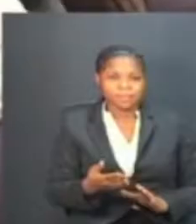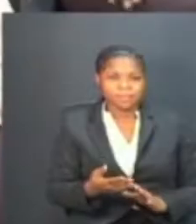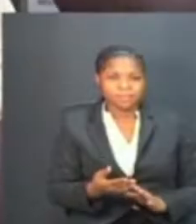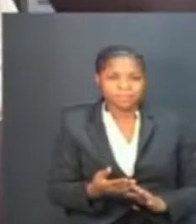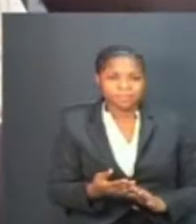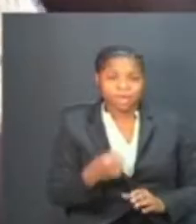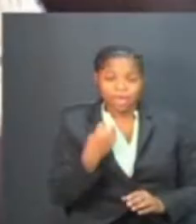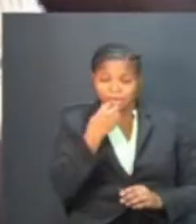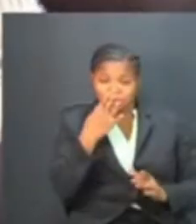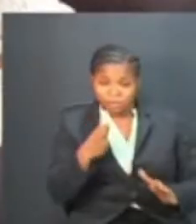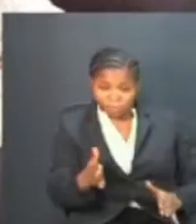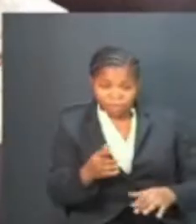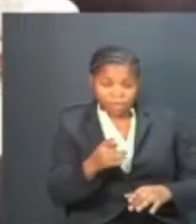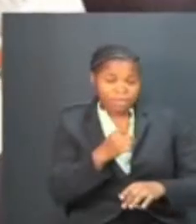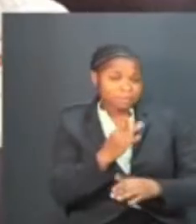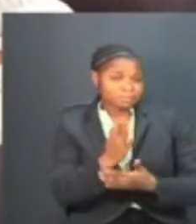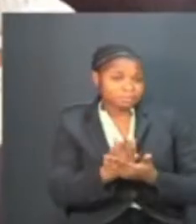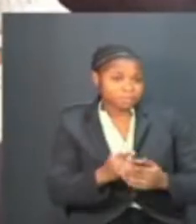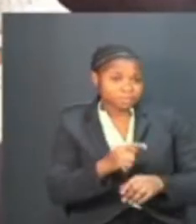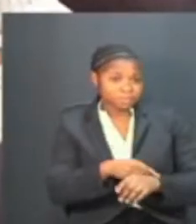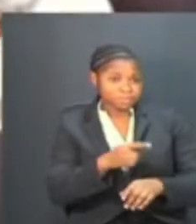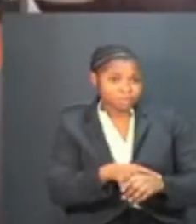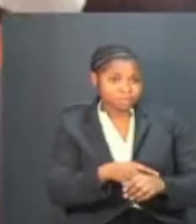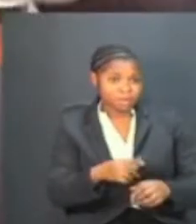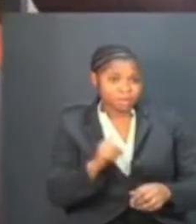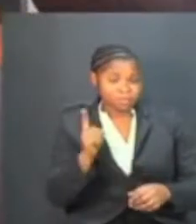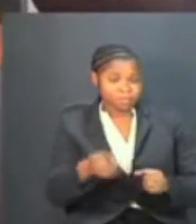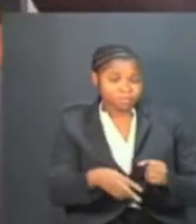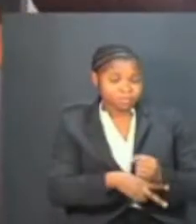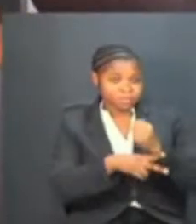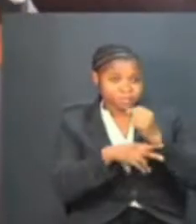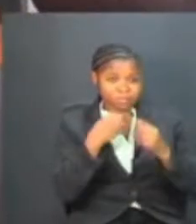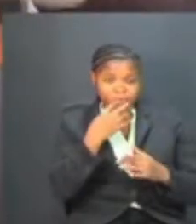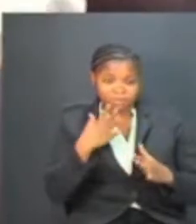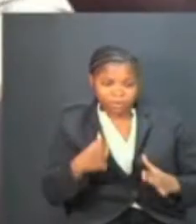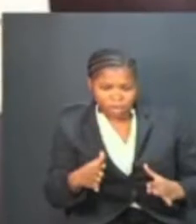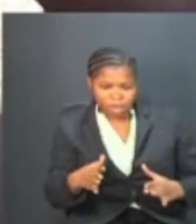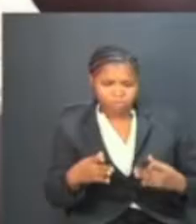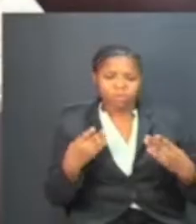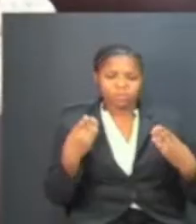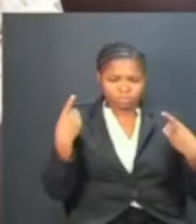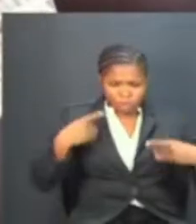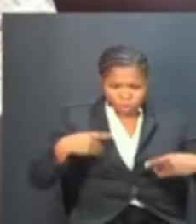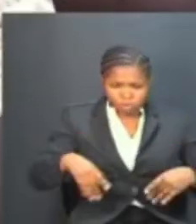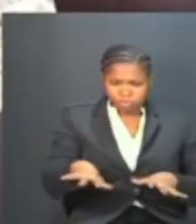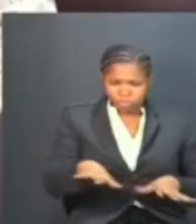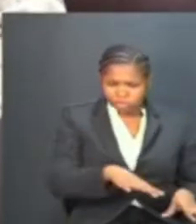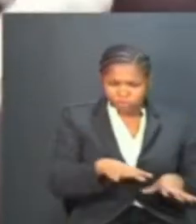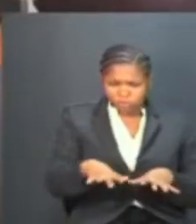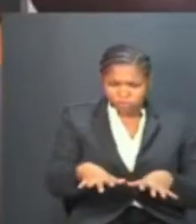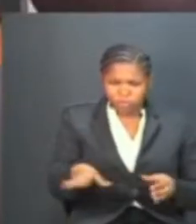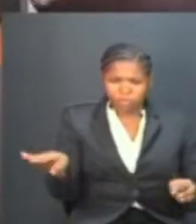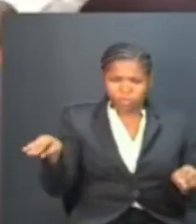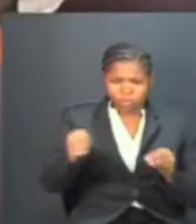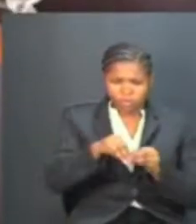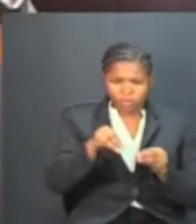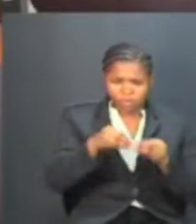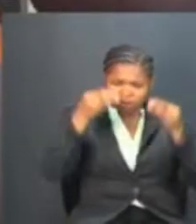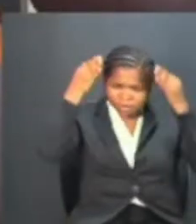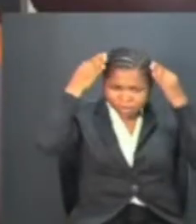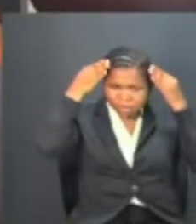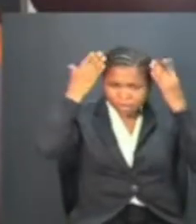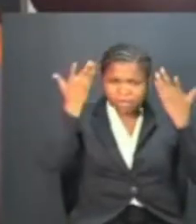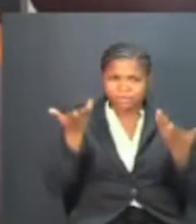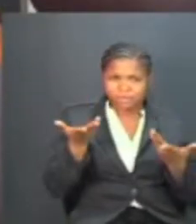hat. The first deputy speaker, he understands the Dagbon tradition well. His good friend is the chief,